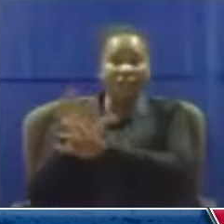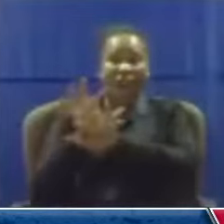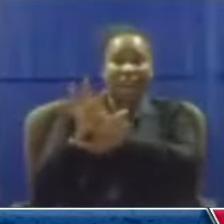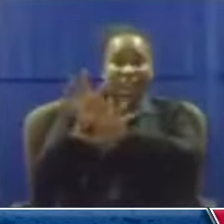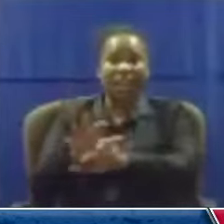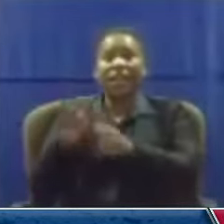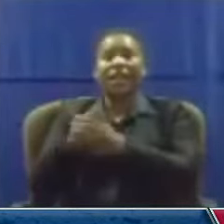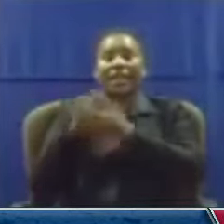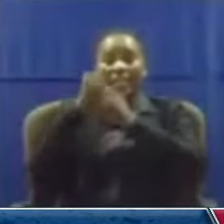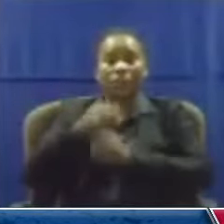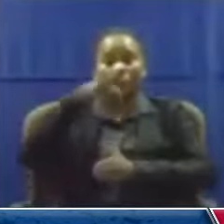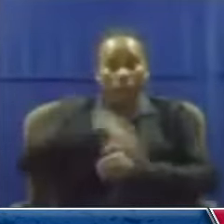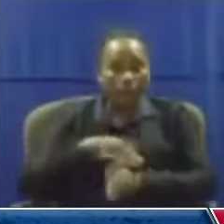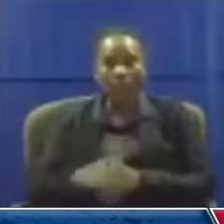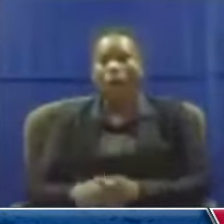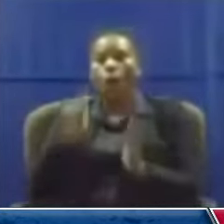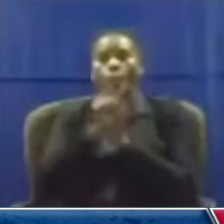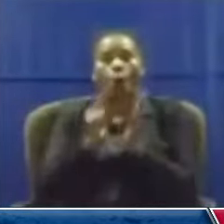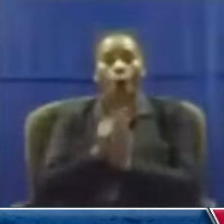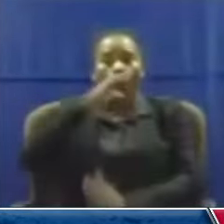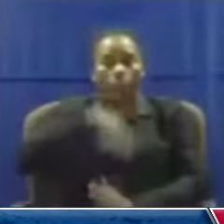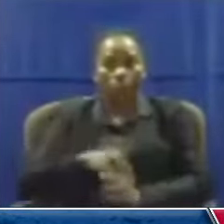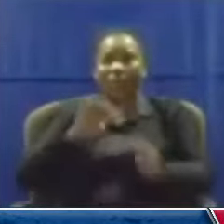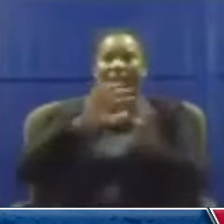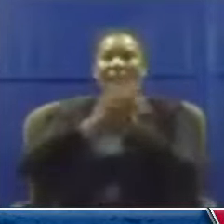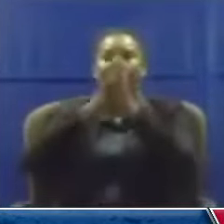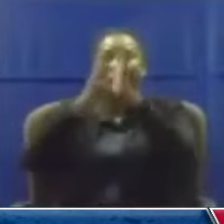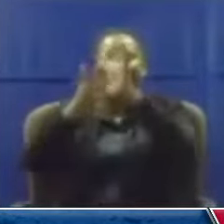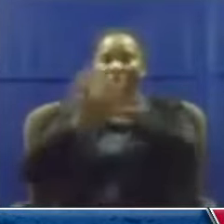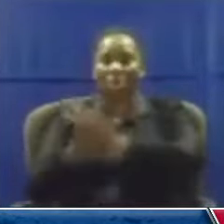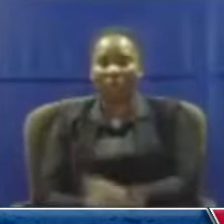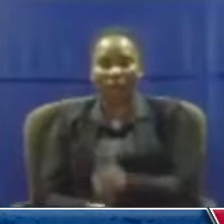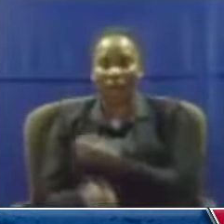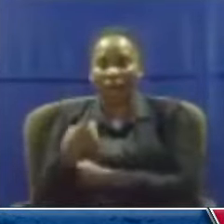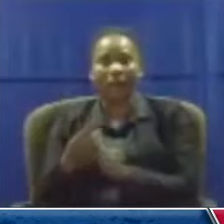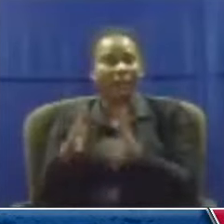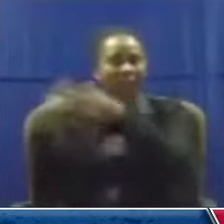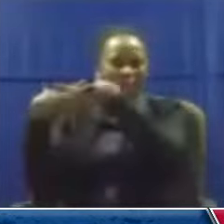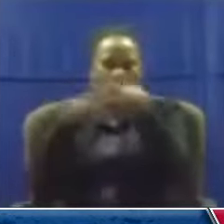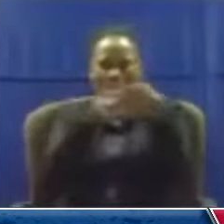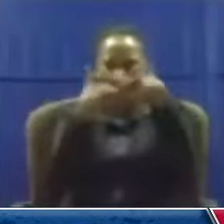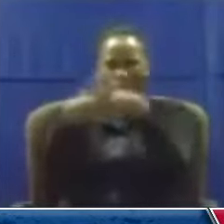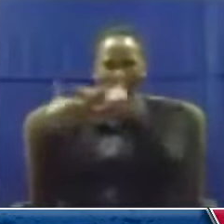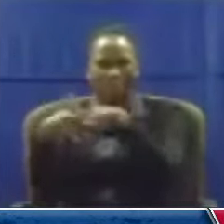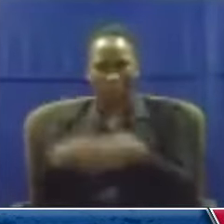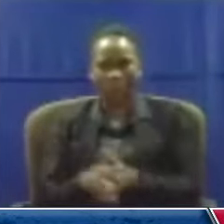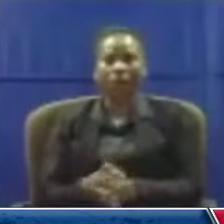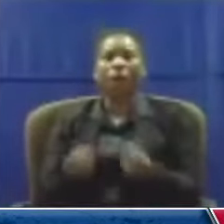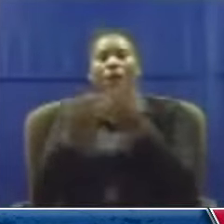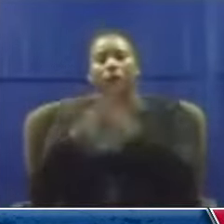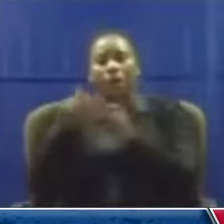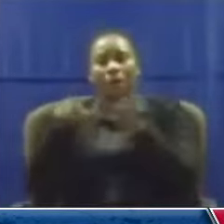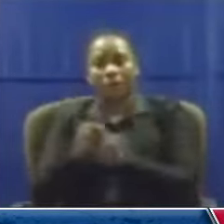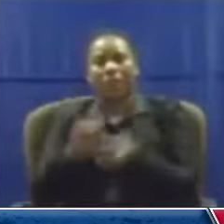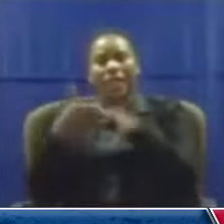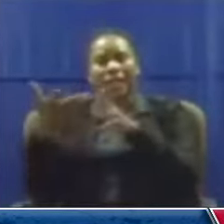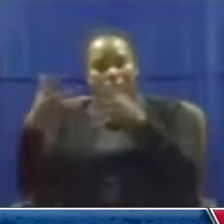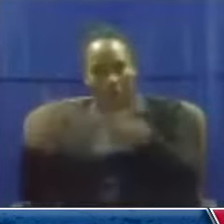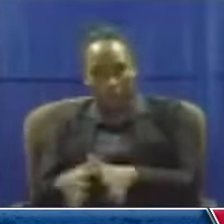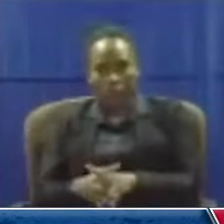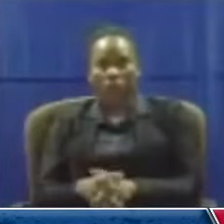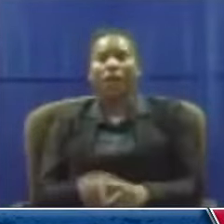absent, lawlessness and chaos start to reign. And already one city official has been killed at a water tanker